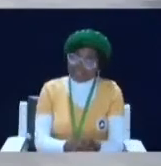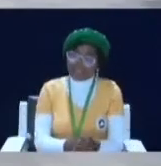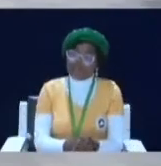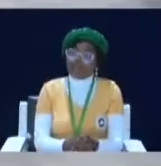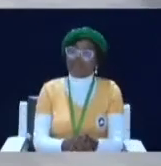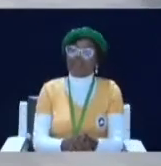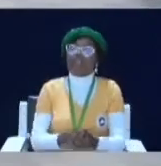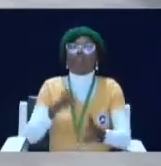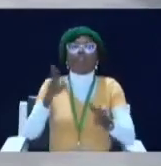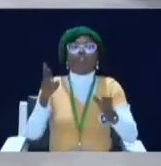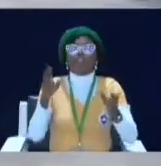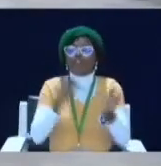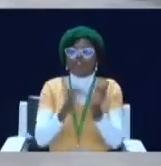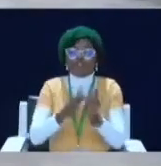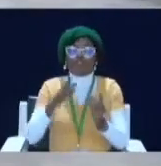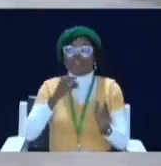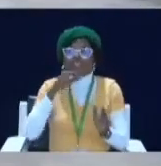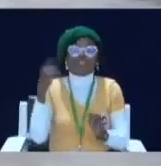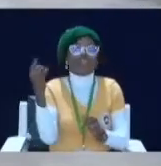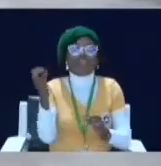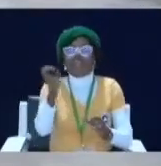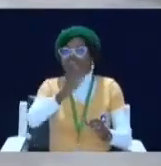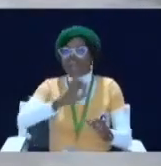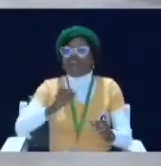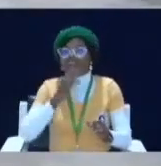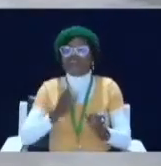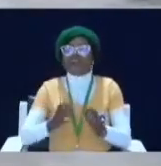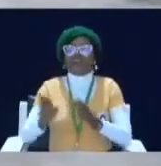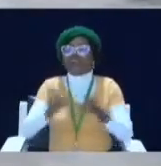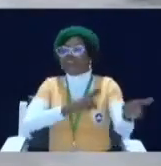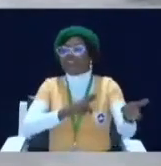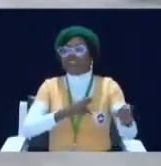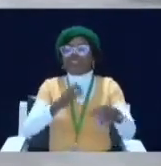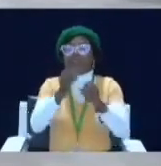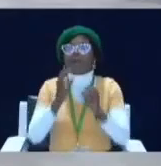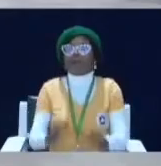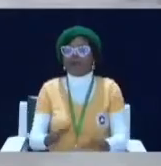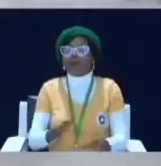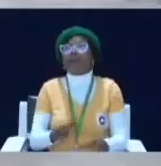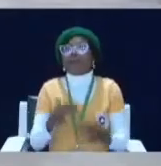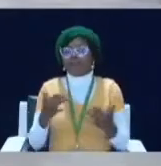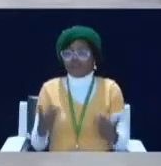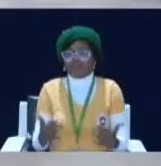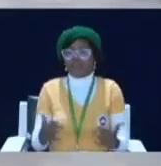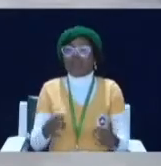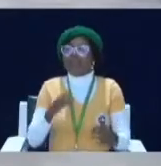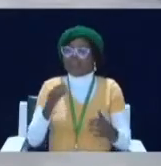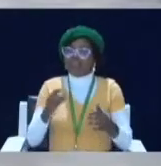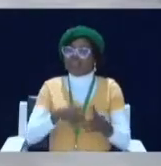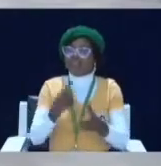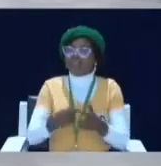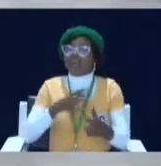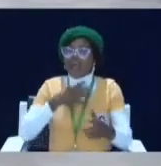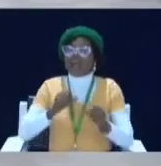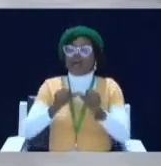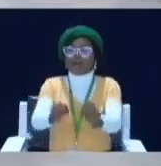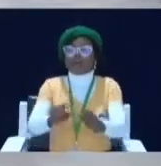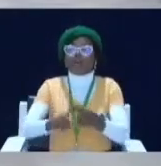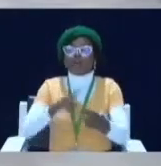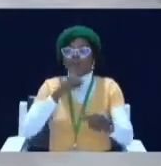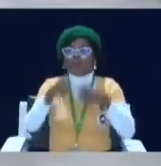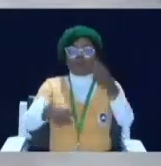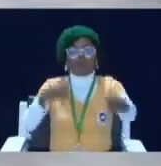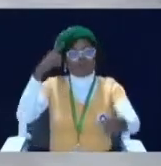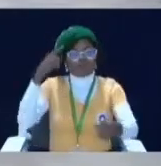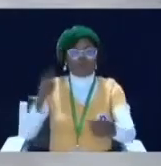is the ever-reigning champion. How come? You must win this battle for me, oh. Then I continued to go for medication and